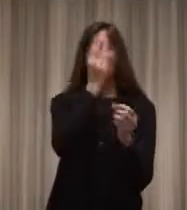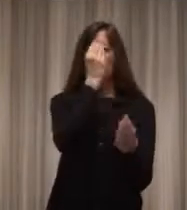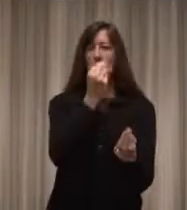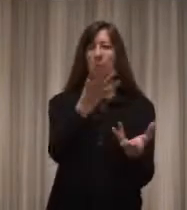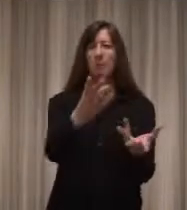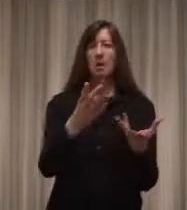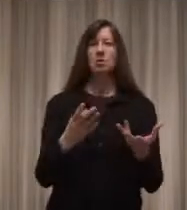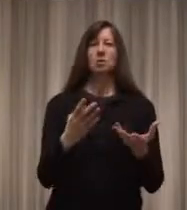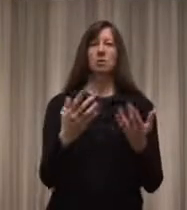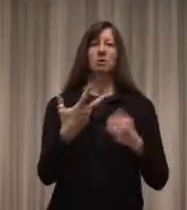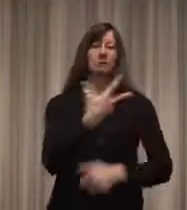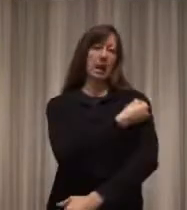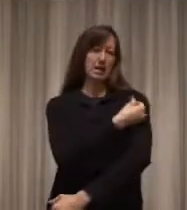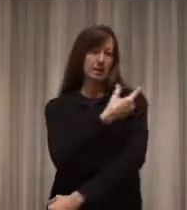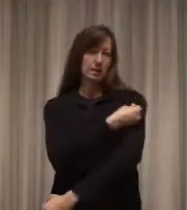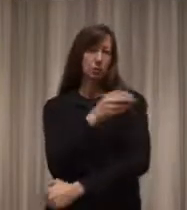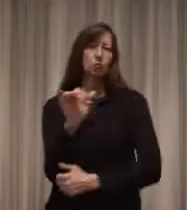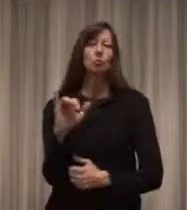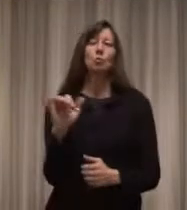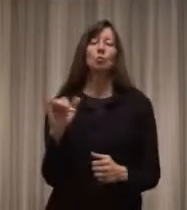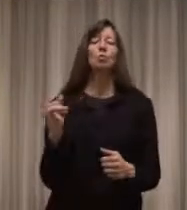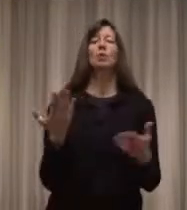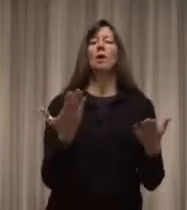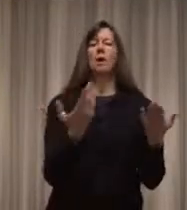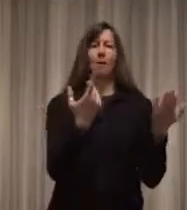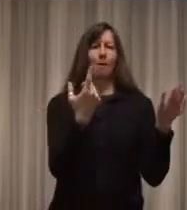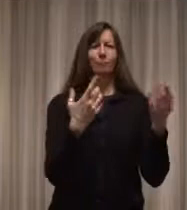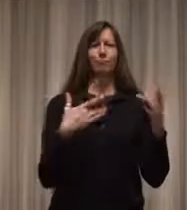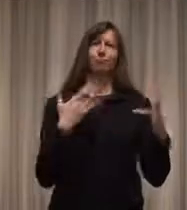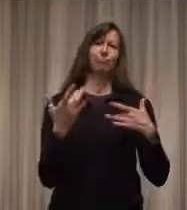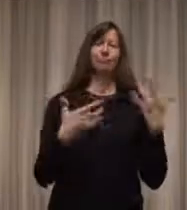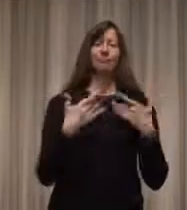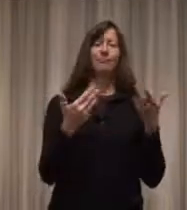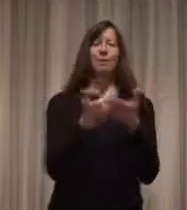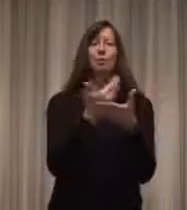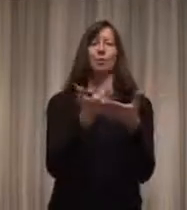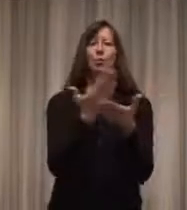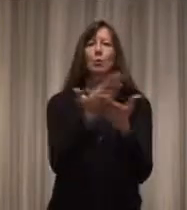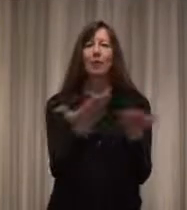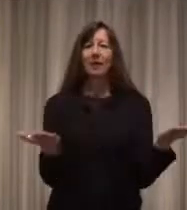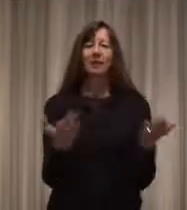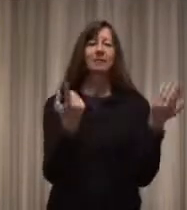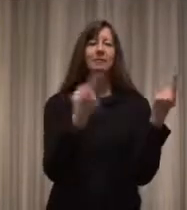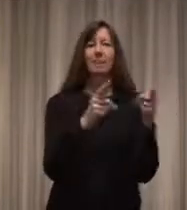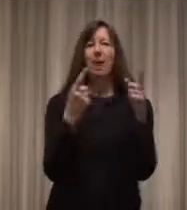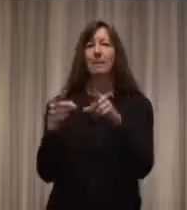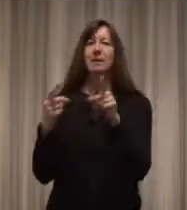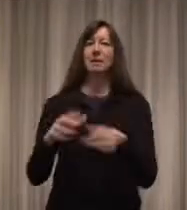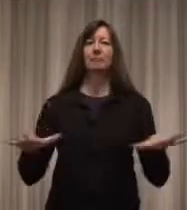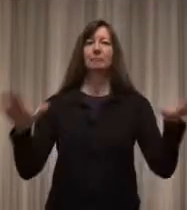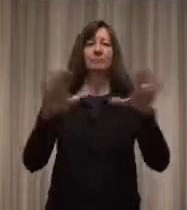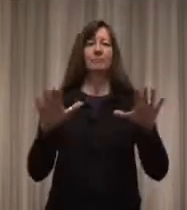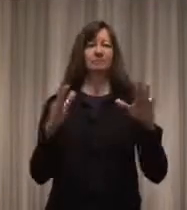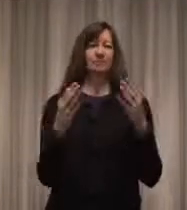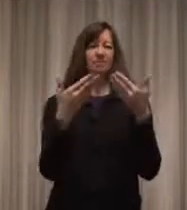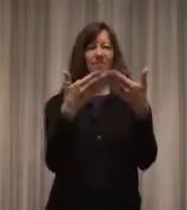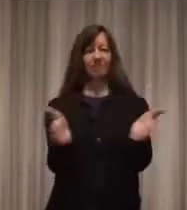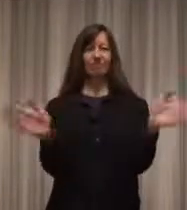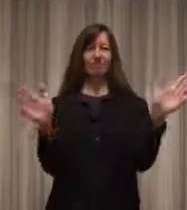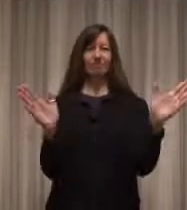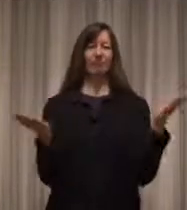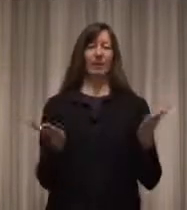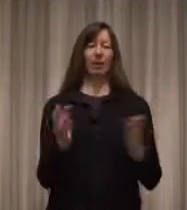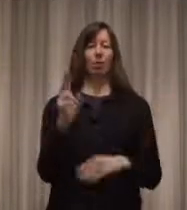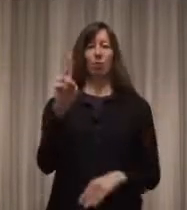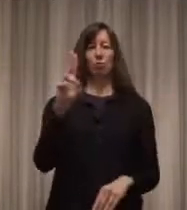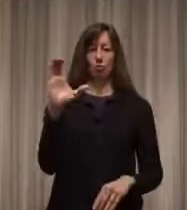other exciting and encouraging items to share about broader things happening in the county. Before I do